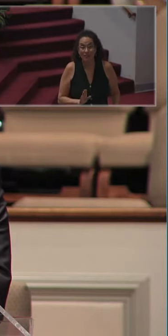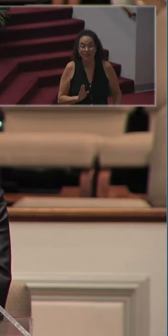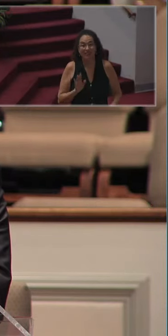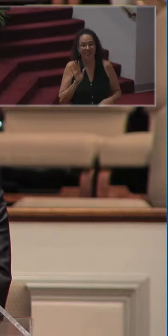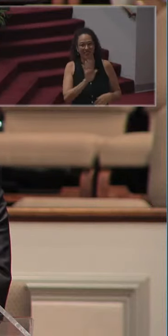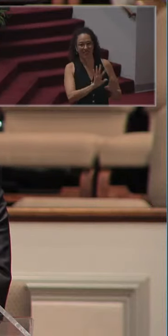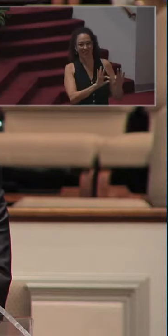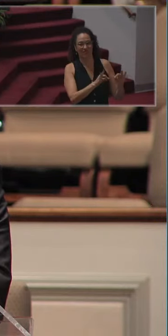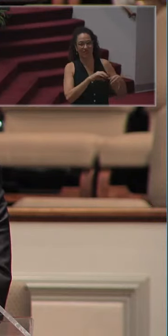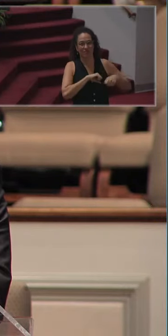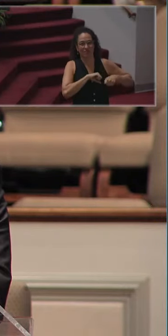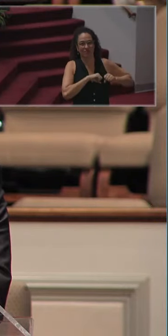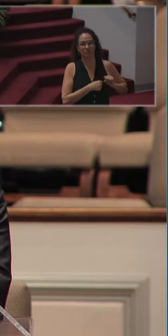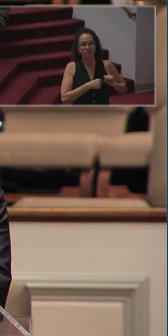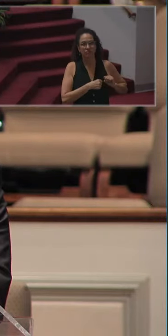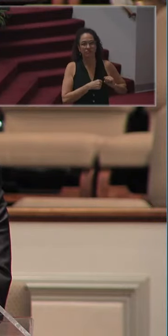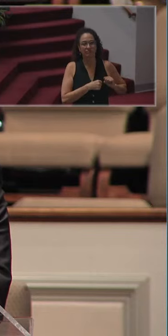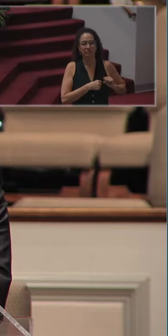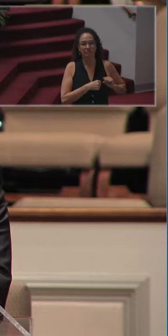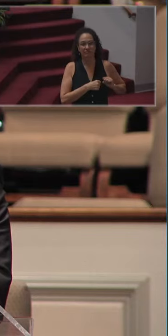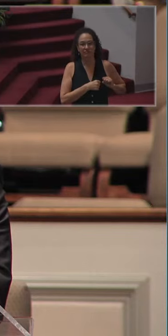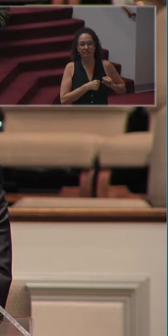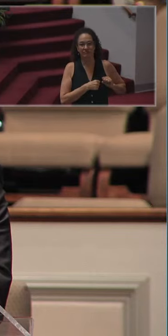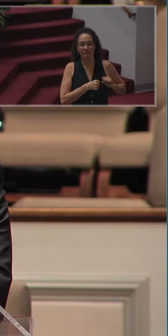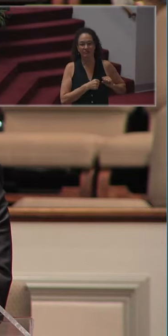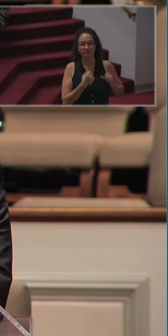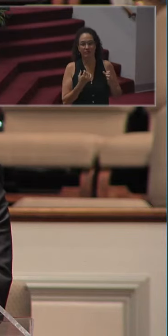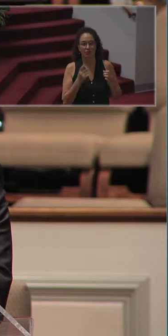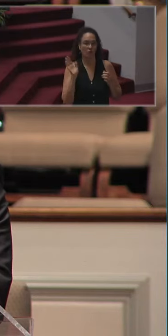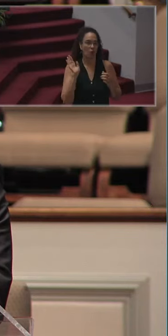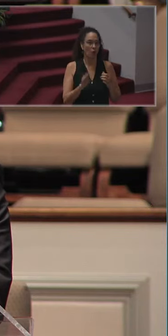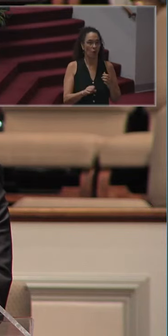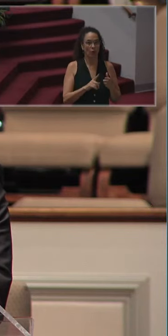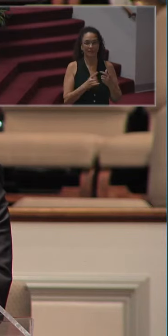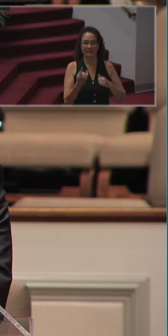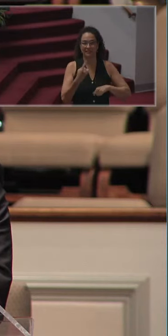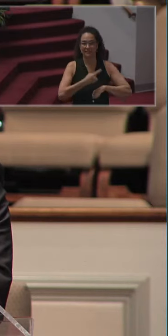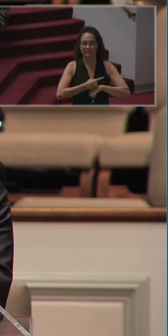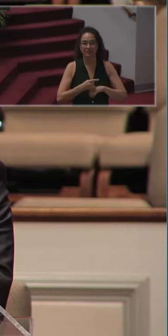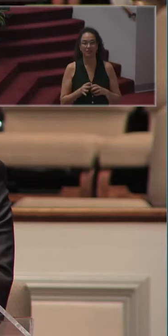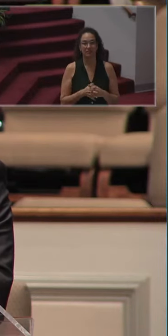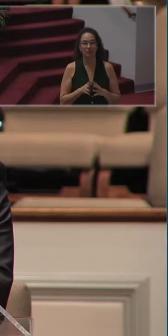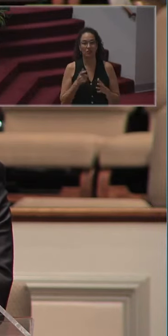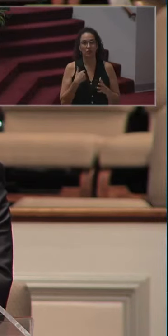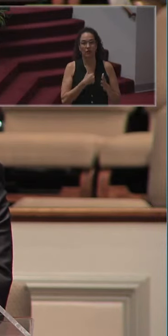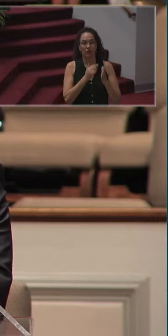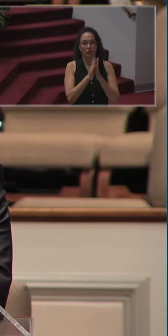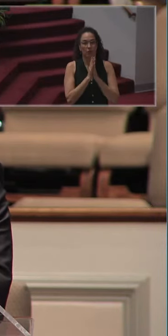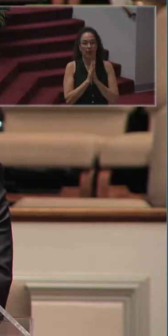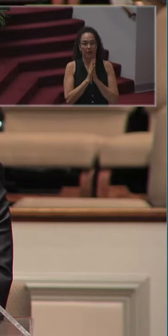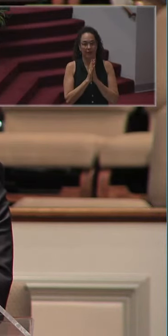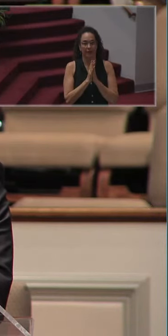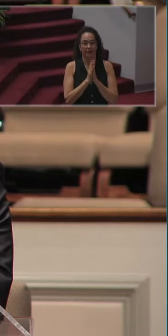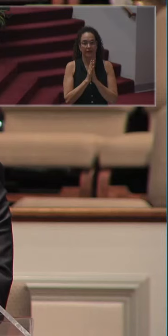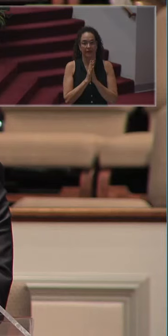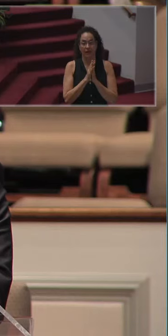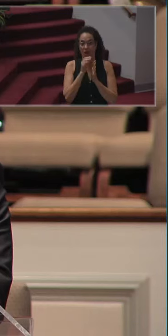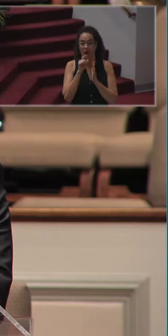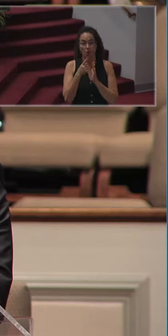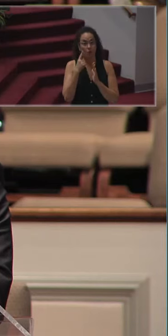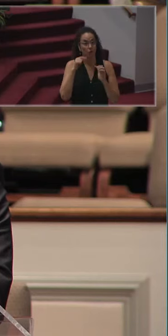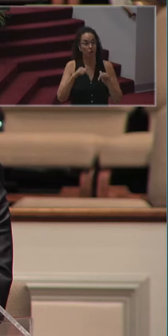day, even today, are troubled and disturbed. And we pray not only for